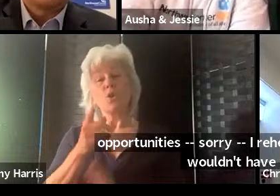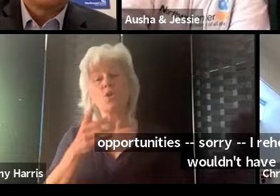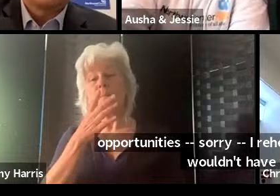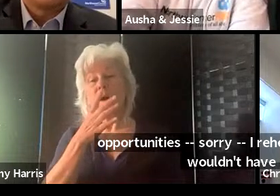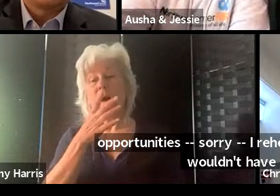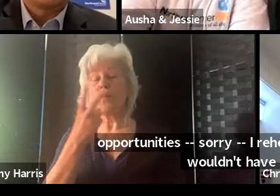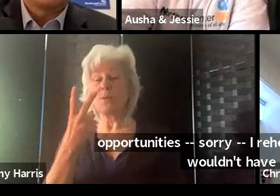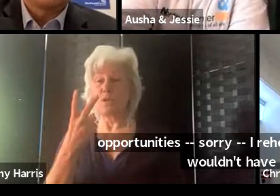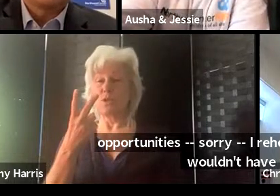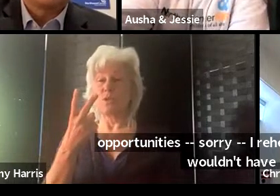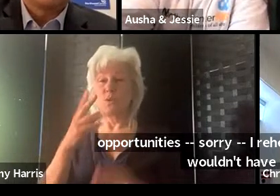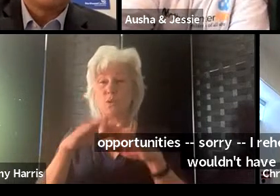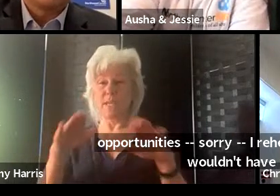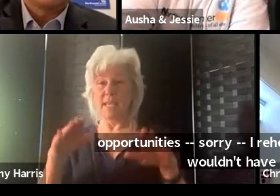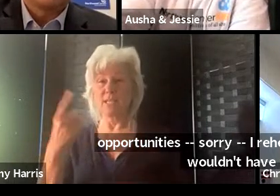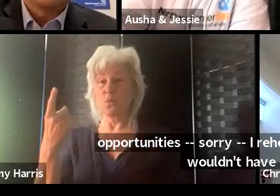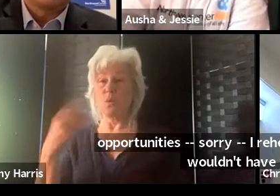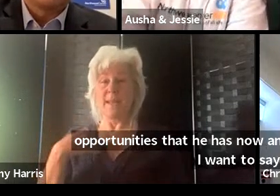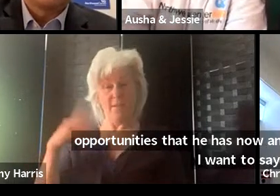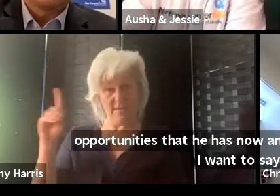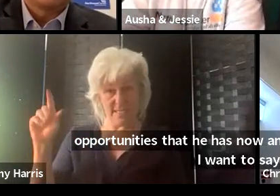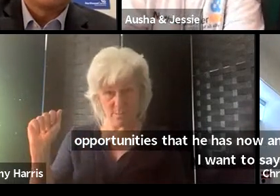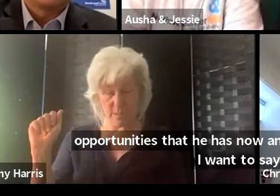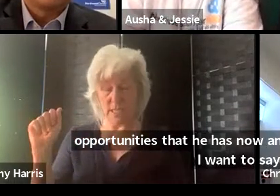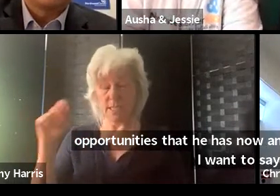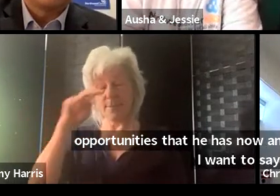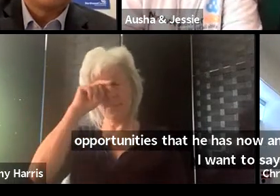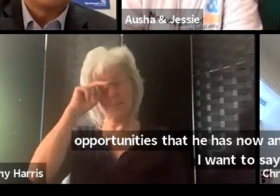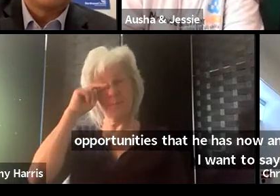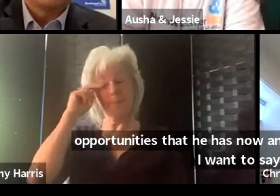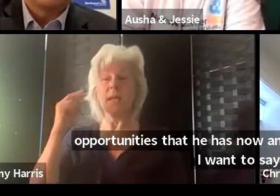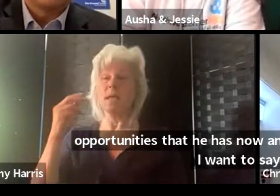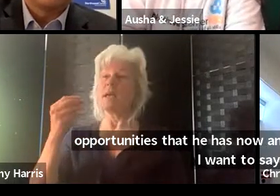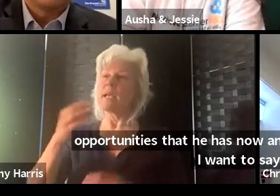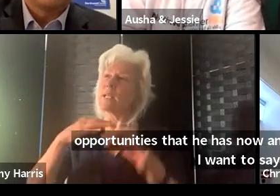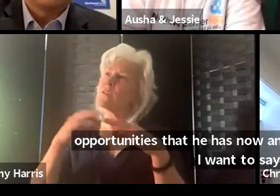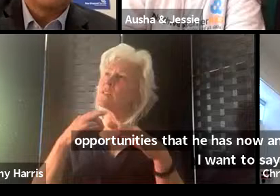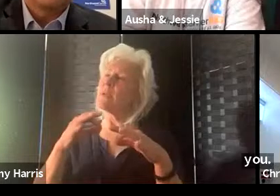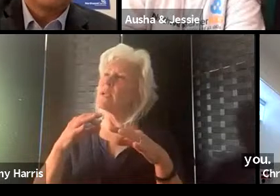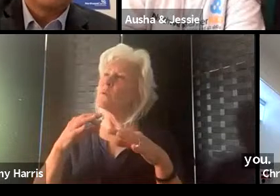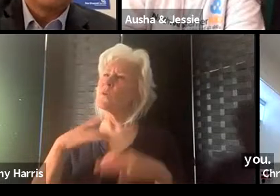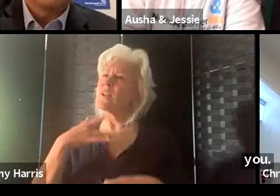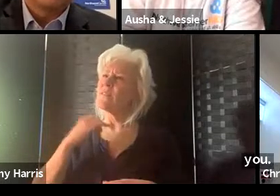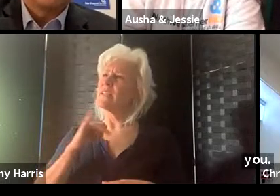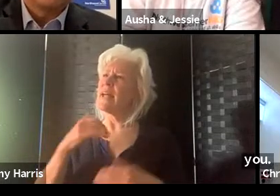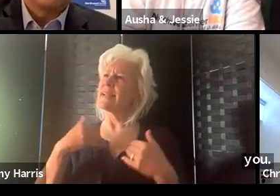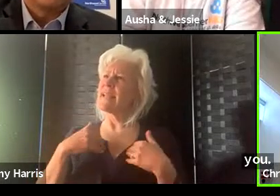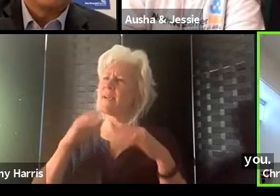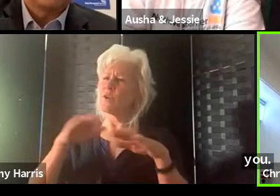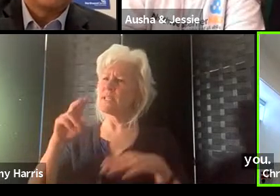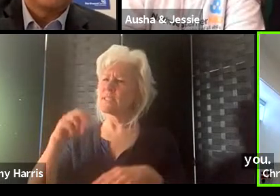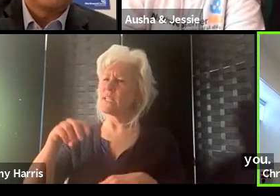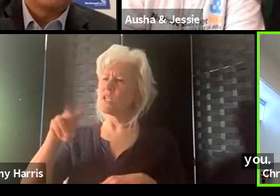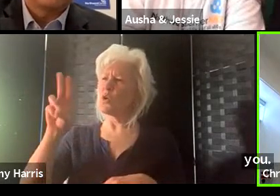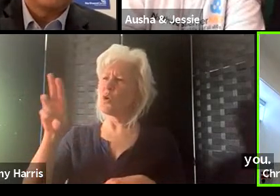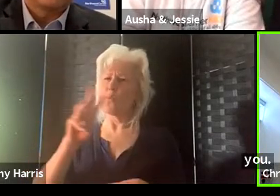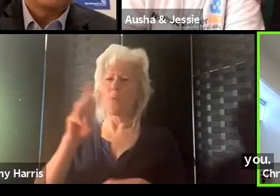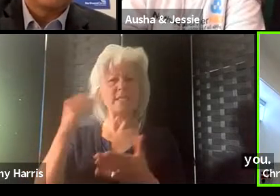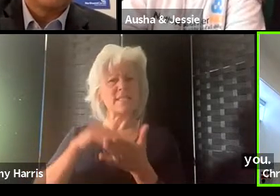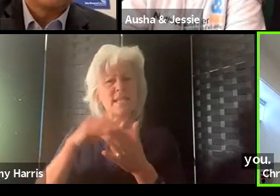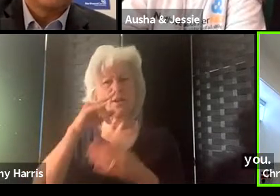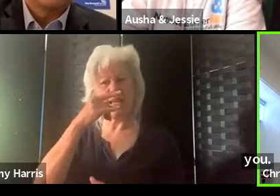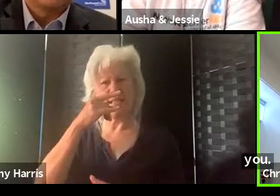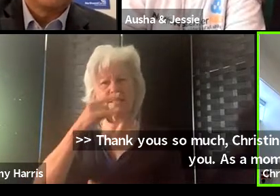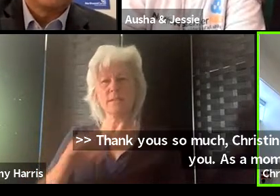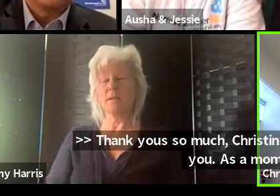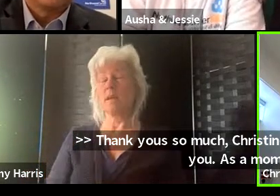children, one who happens to have a disability, can you tell us what it was like to have your children at Northwest Center Kids? So it was